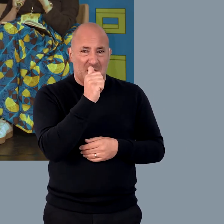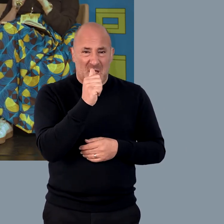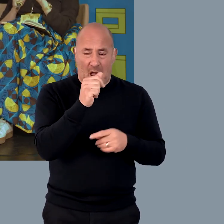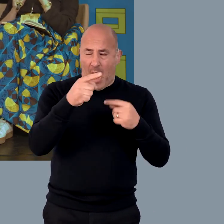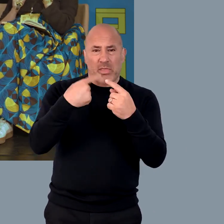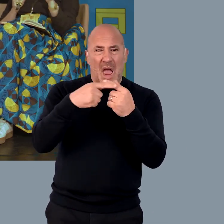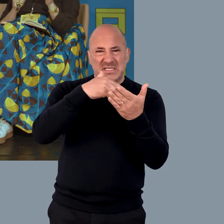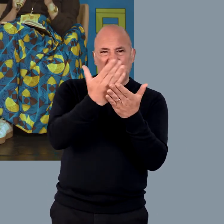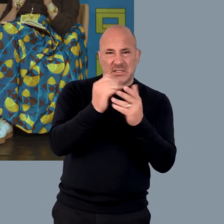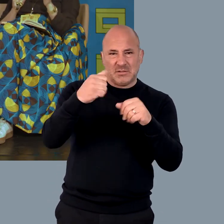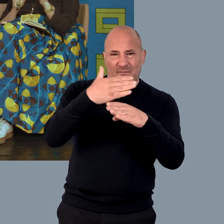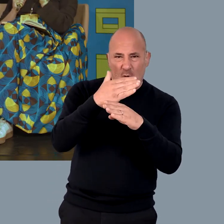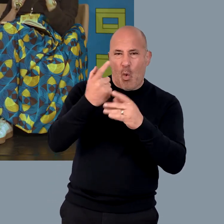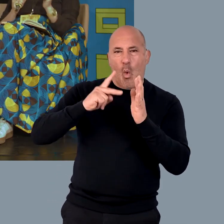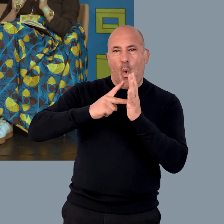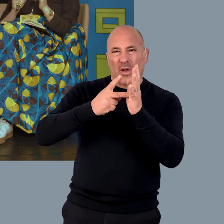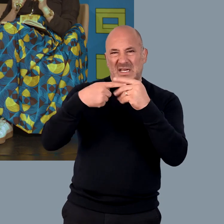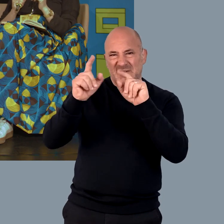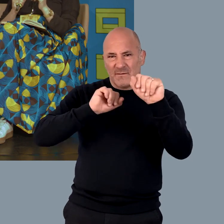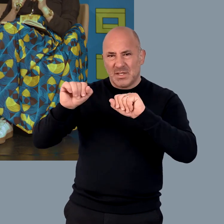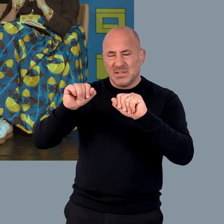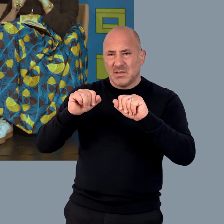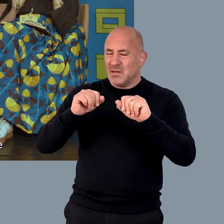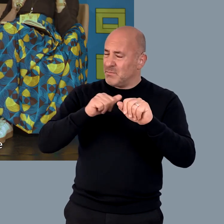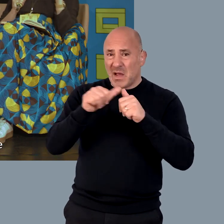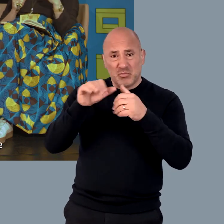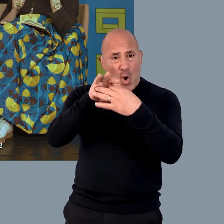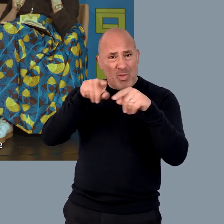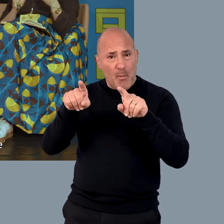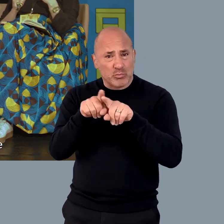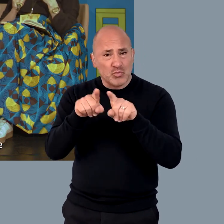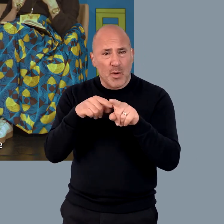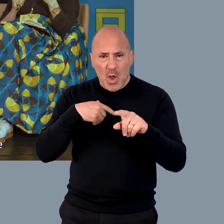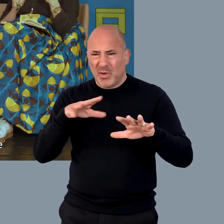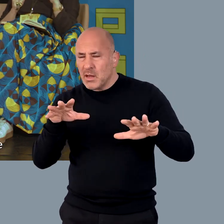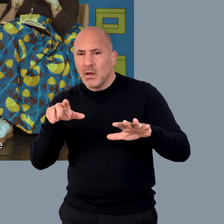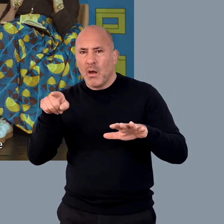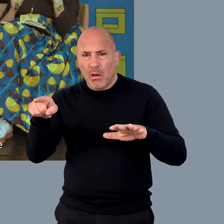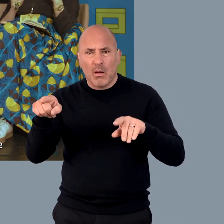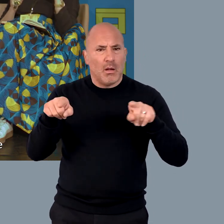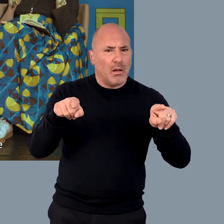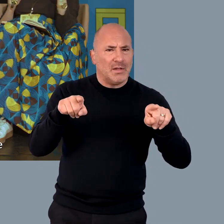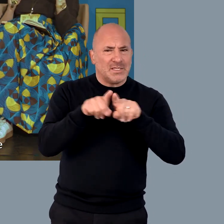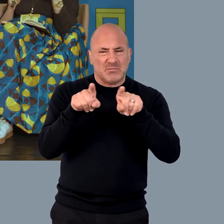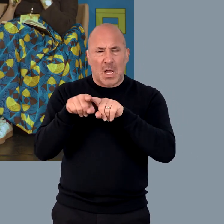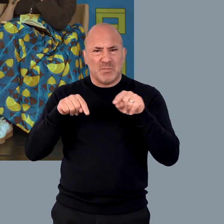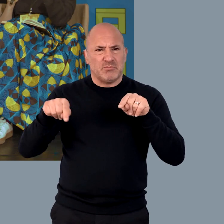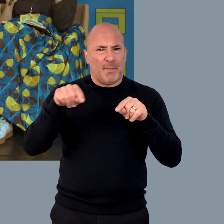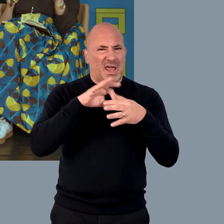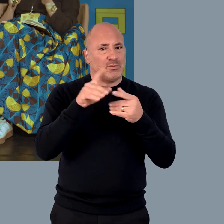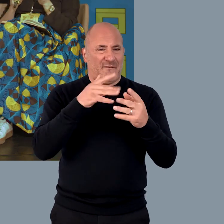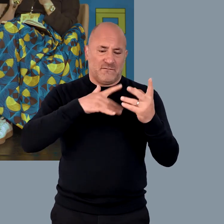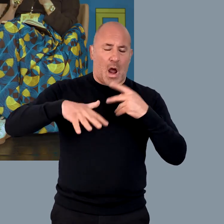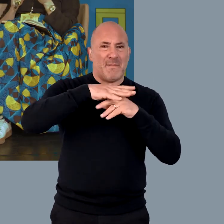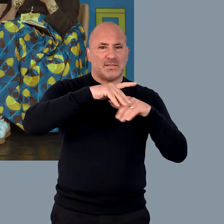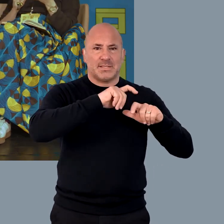you can actually learn so much from other sectors or other types of organisations. And we are finding now that we're in a space where lots of people have